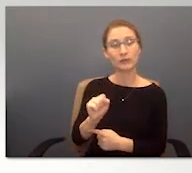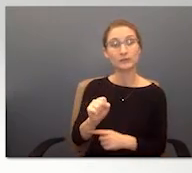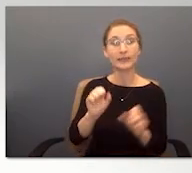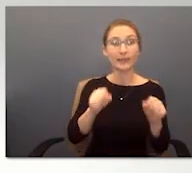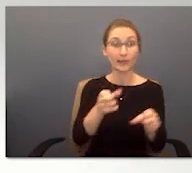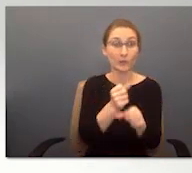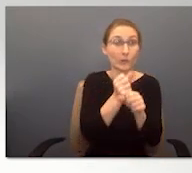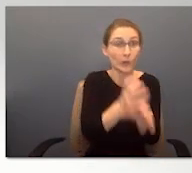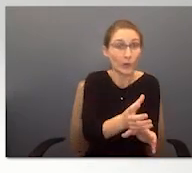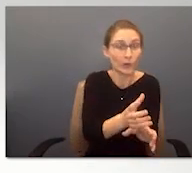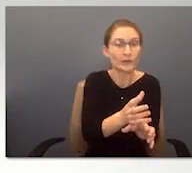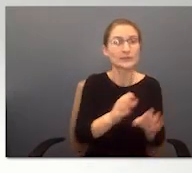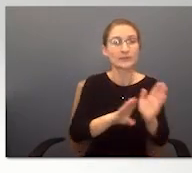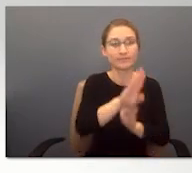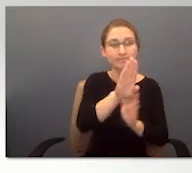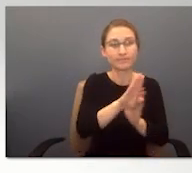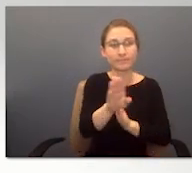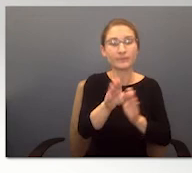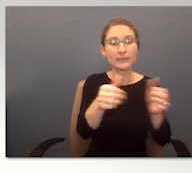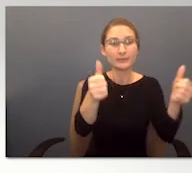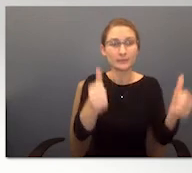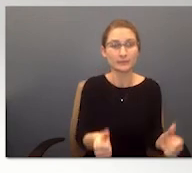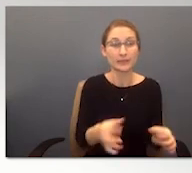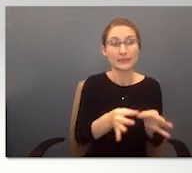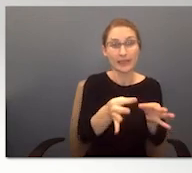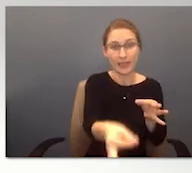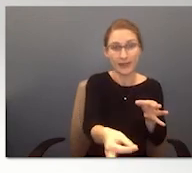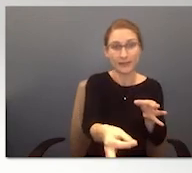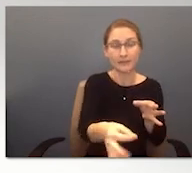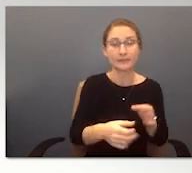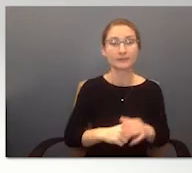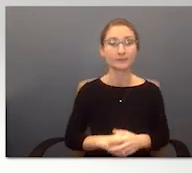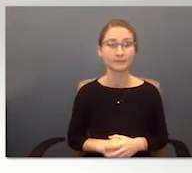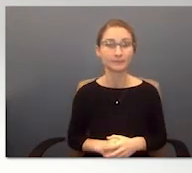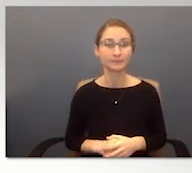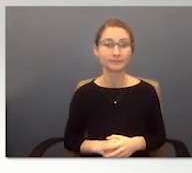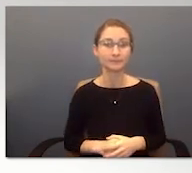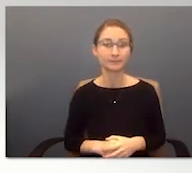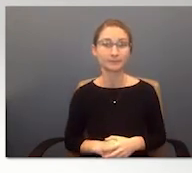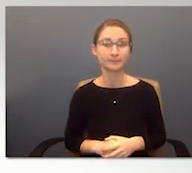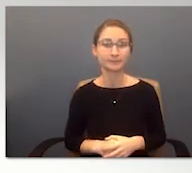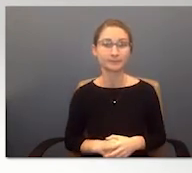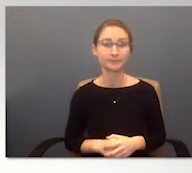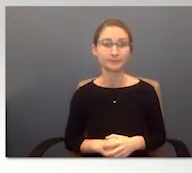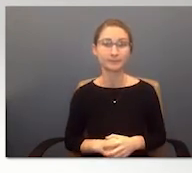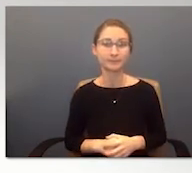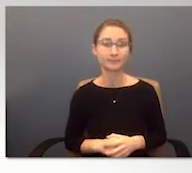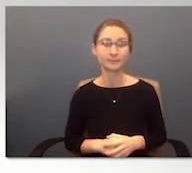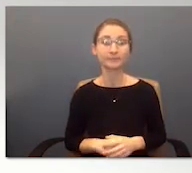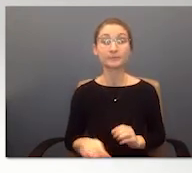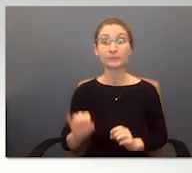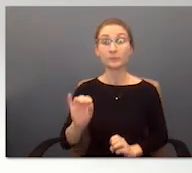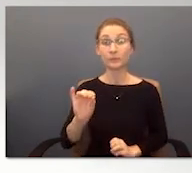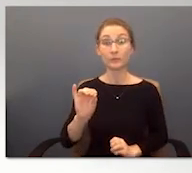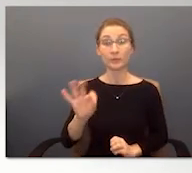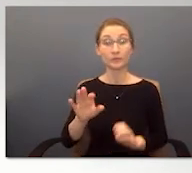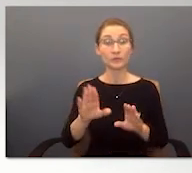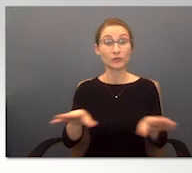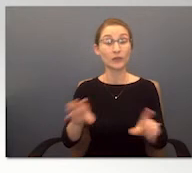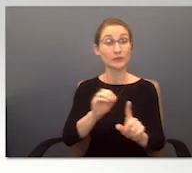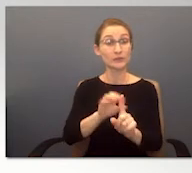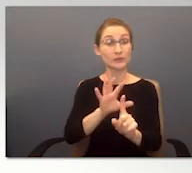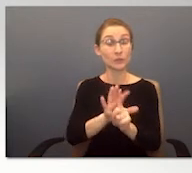developmental delay. And one of those conditions that could lead to developmental delay is neonatal abstinence syndrome. So for babies born